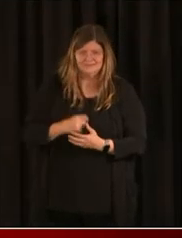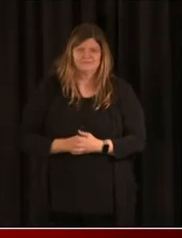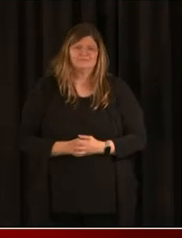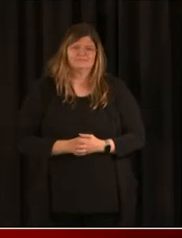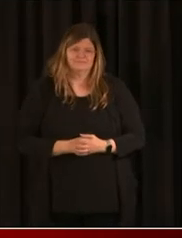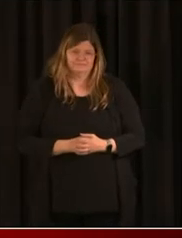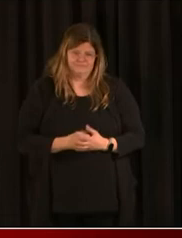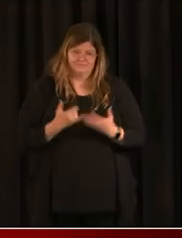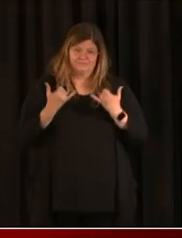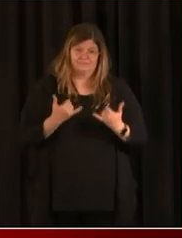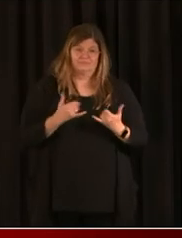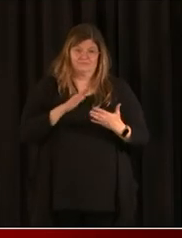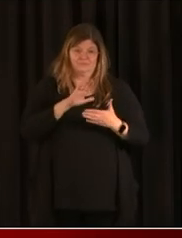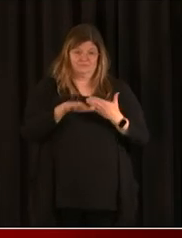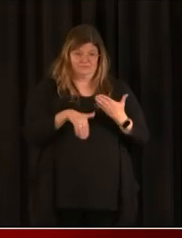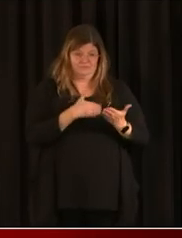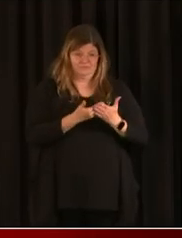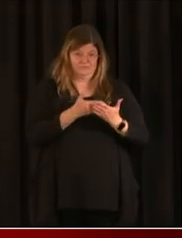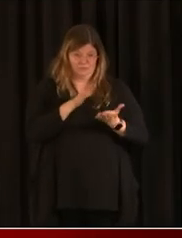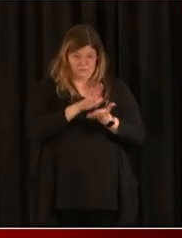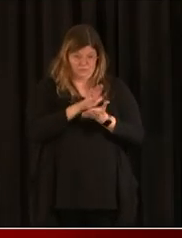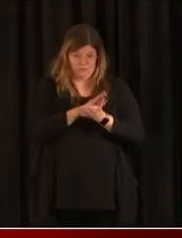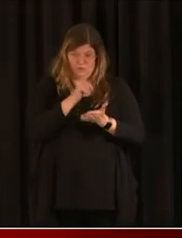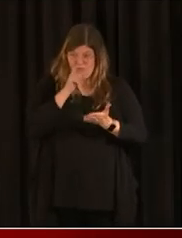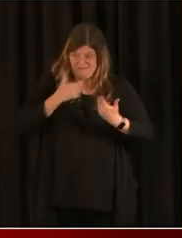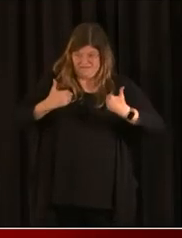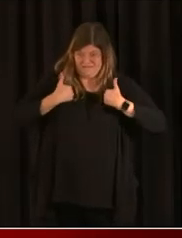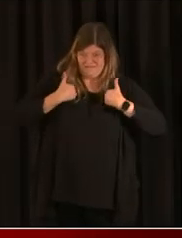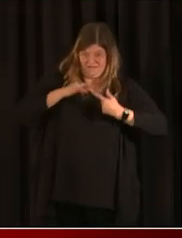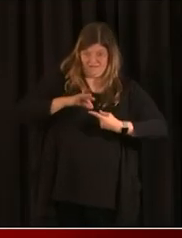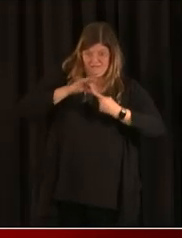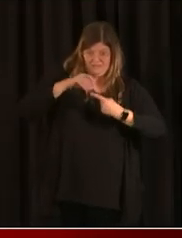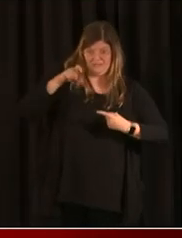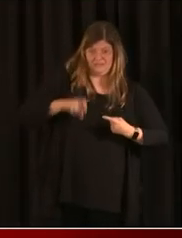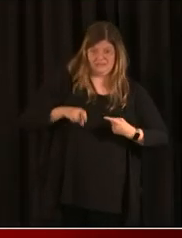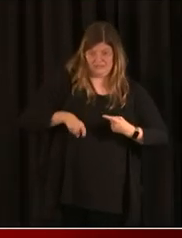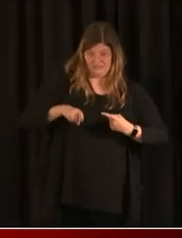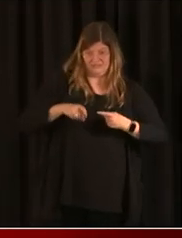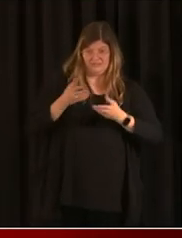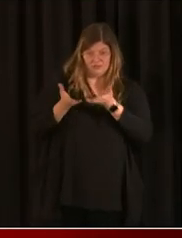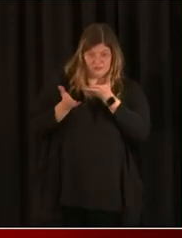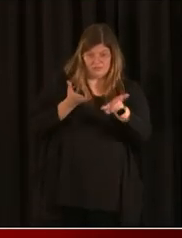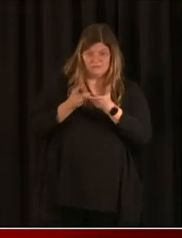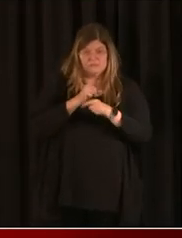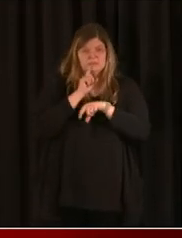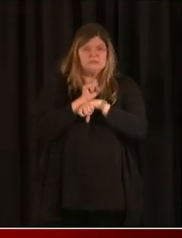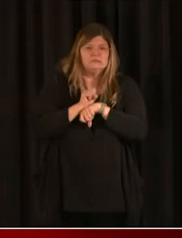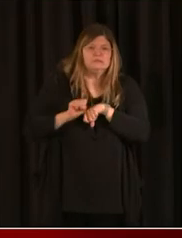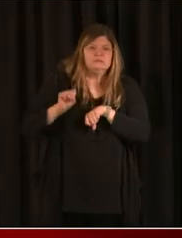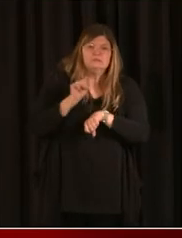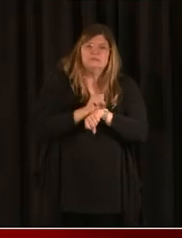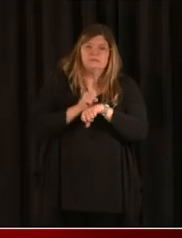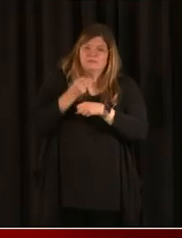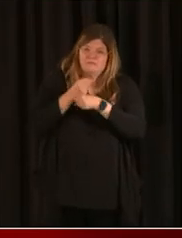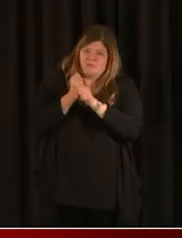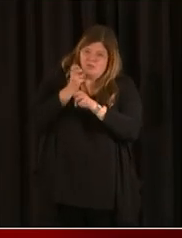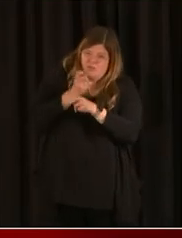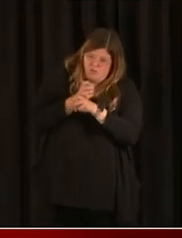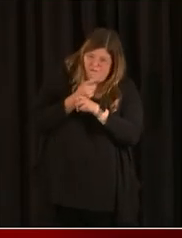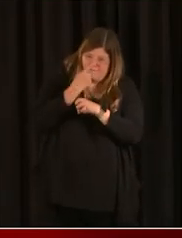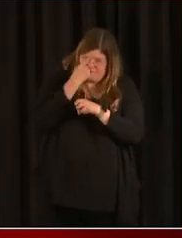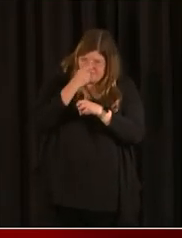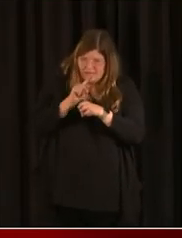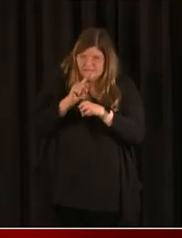that are receiving special education services. We've been working hard to ensure that there's space for our related